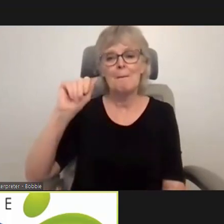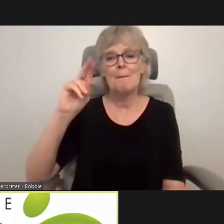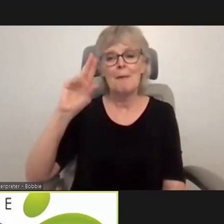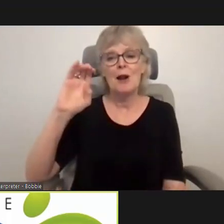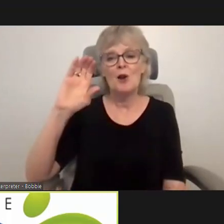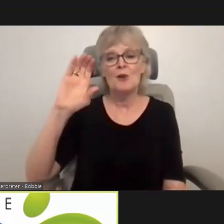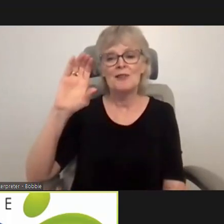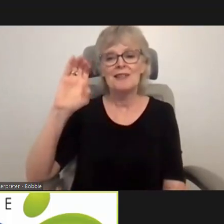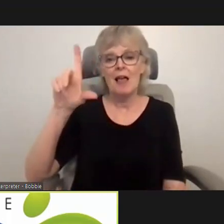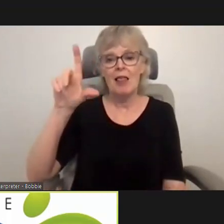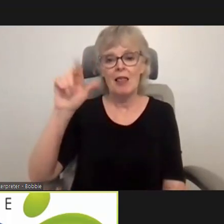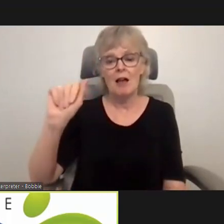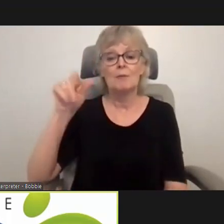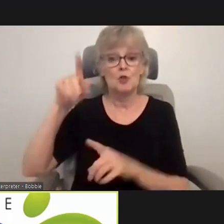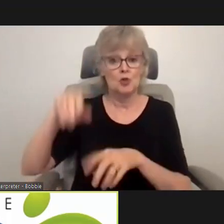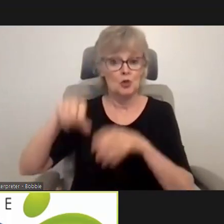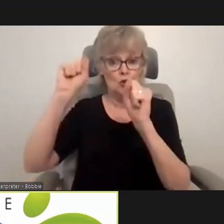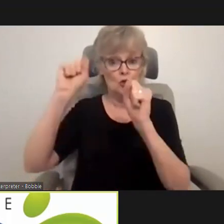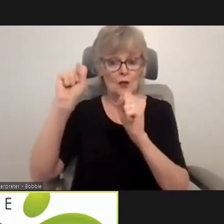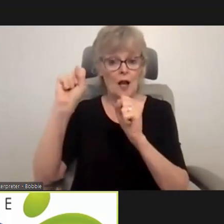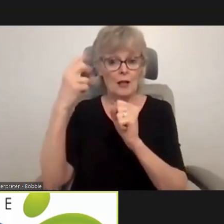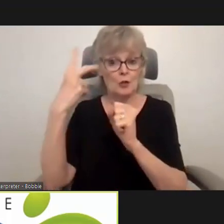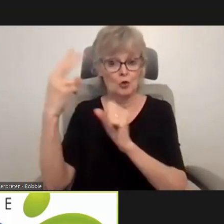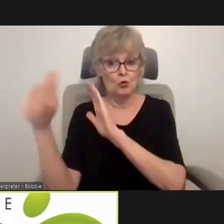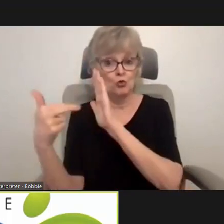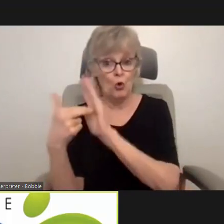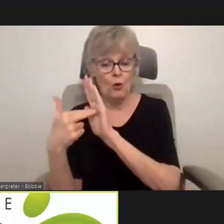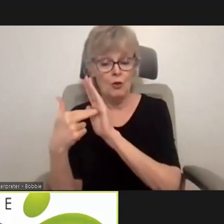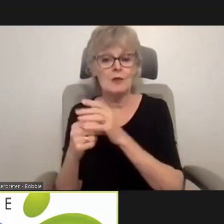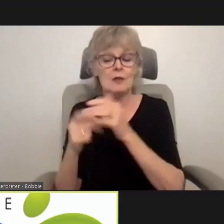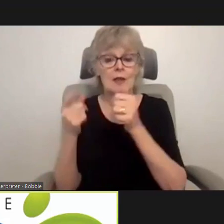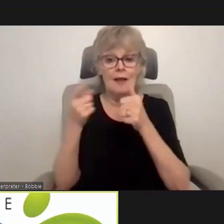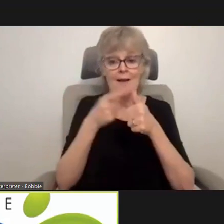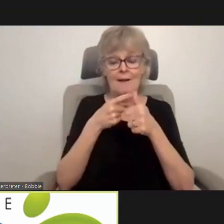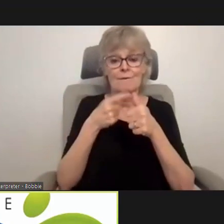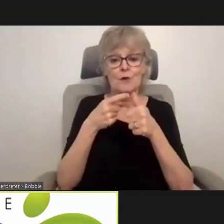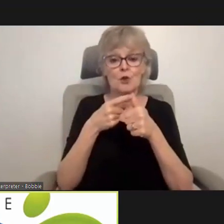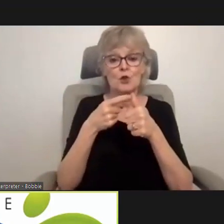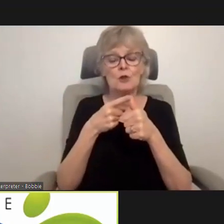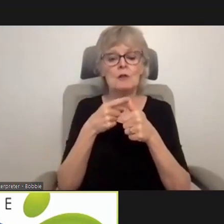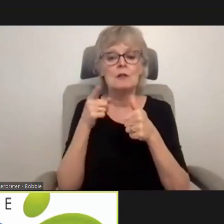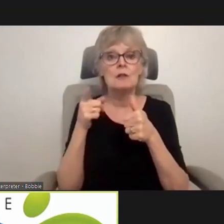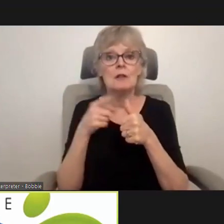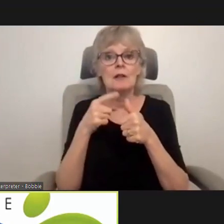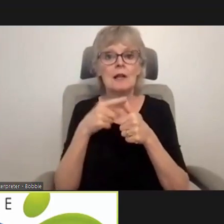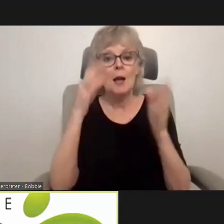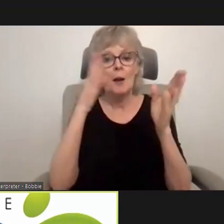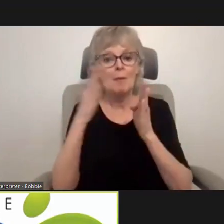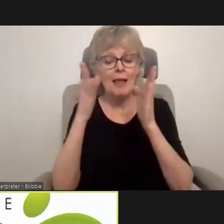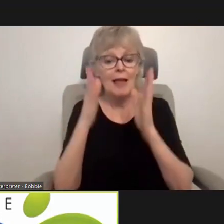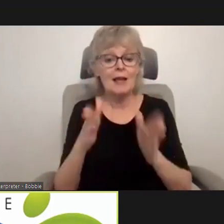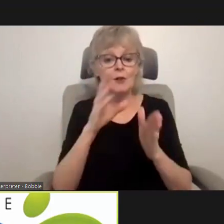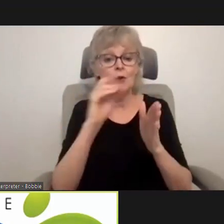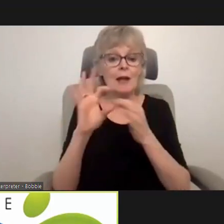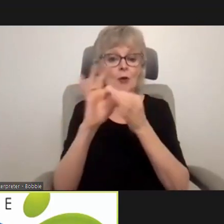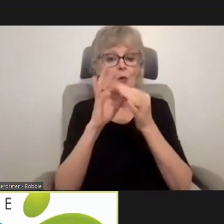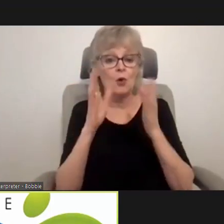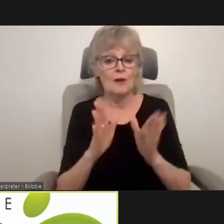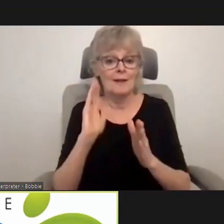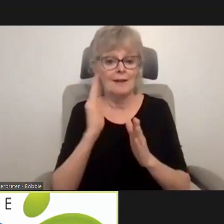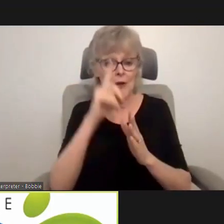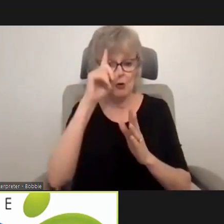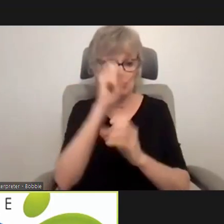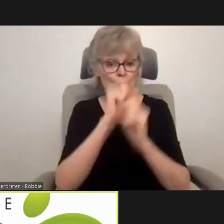roles for us. She was both the planner and coordinator of our strategic